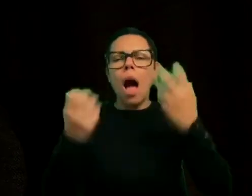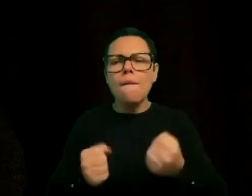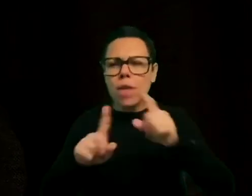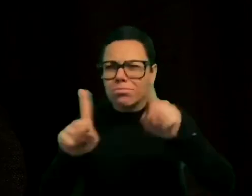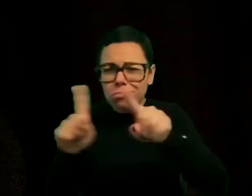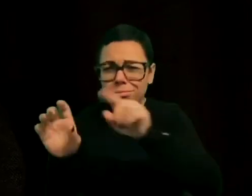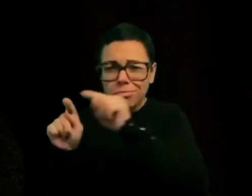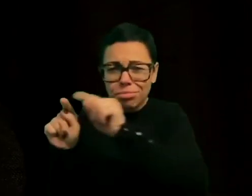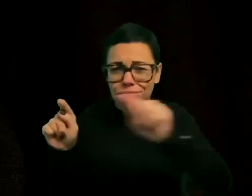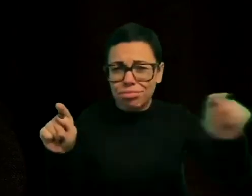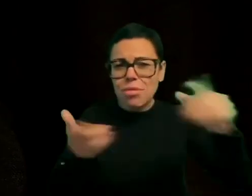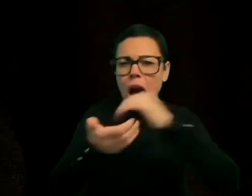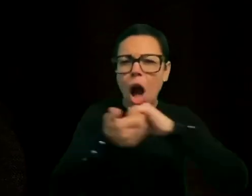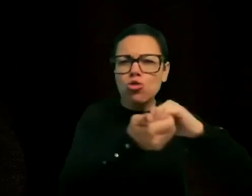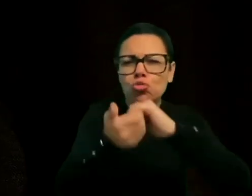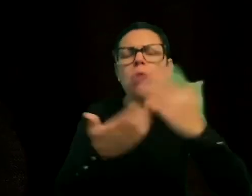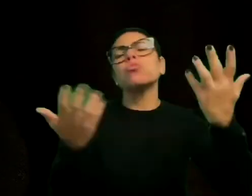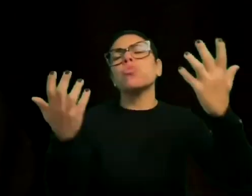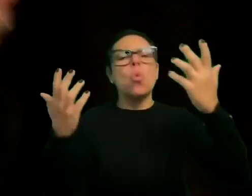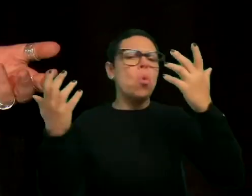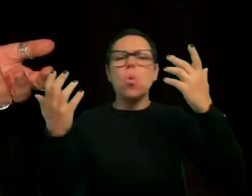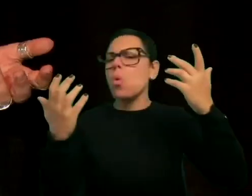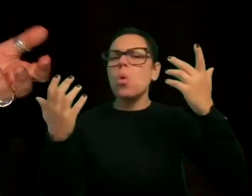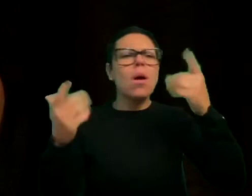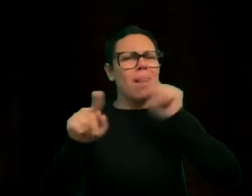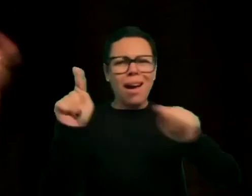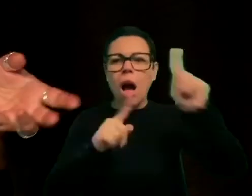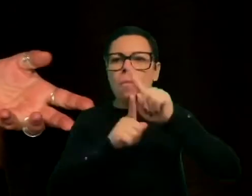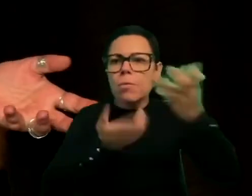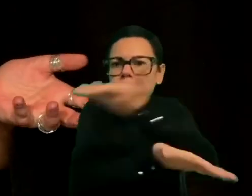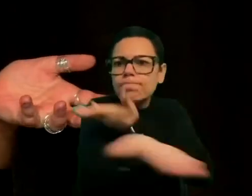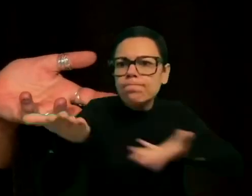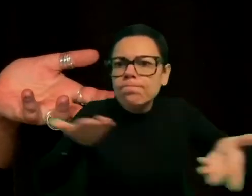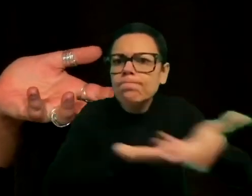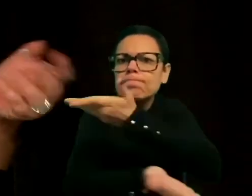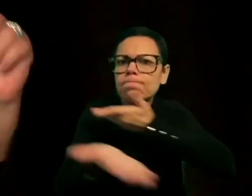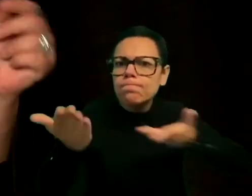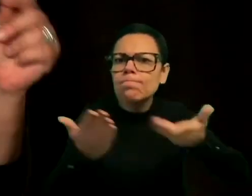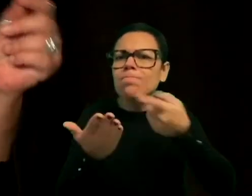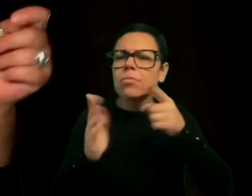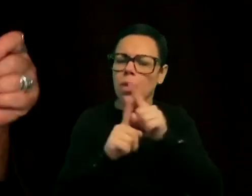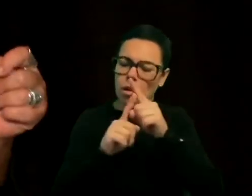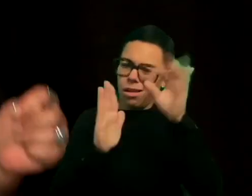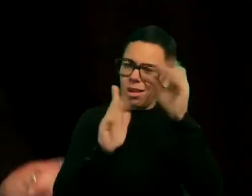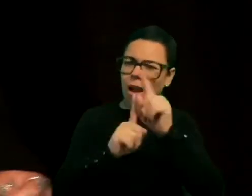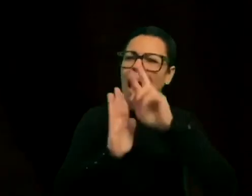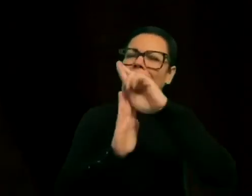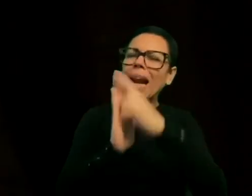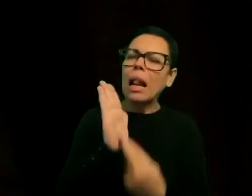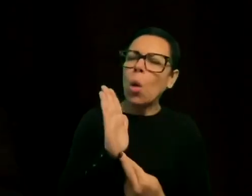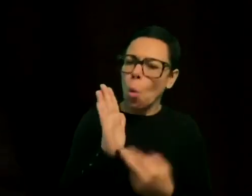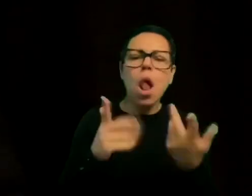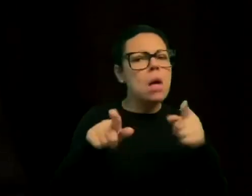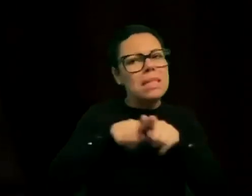Regions, SALAR, and developed guidelines and checklists. Here we go again, guidelines and checklists.